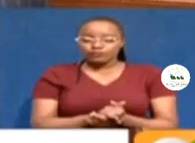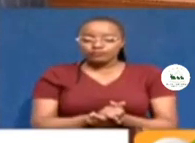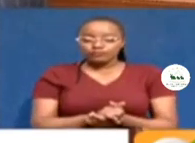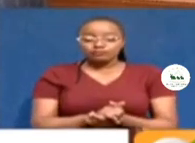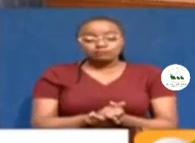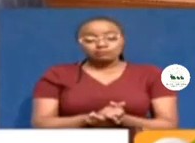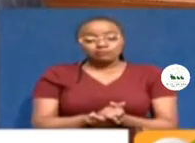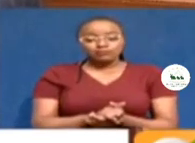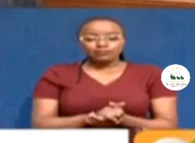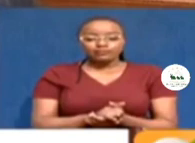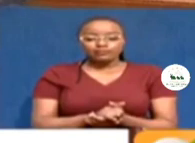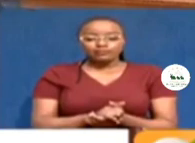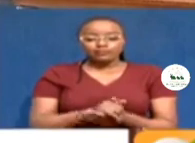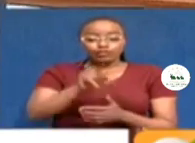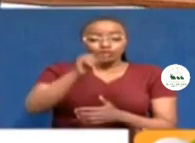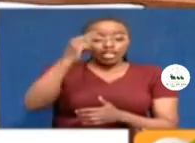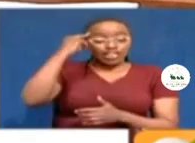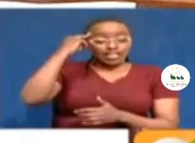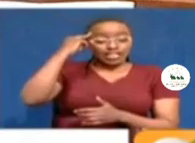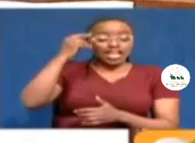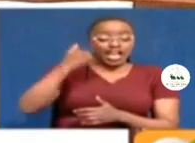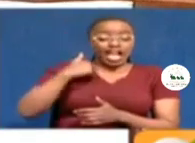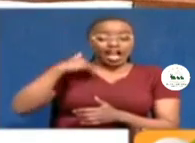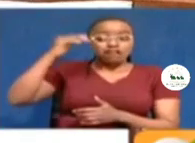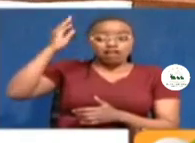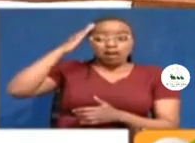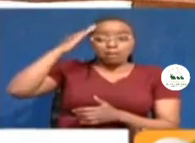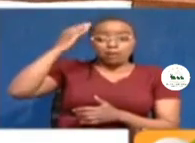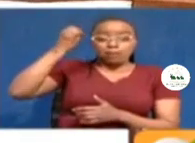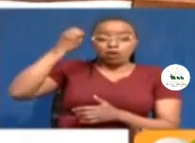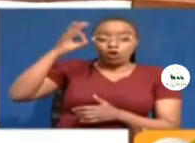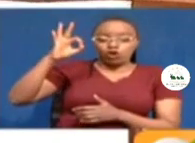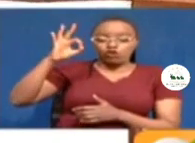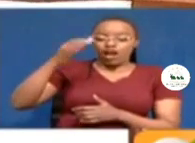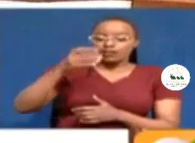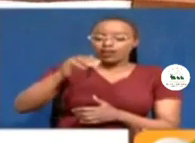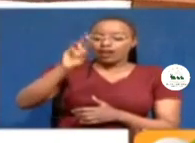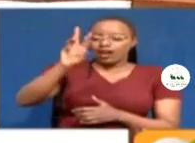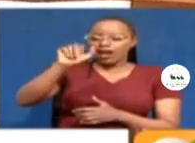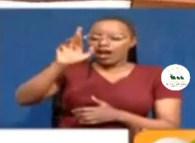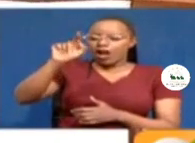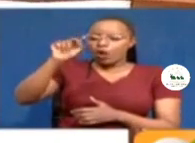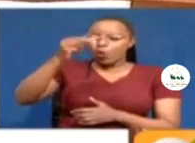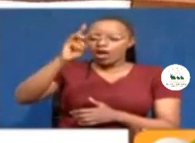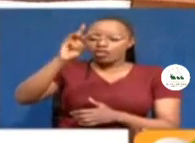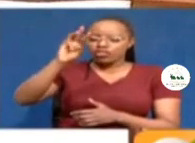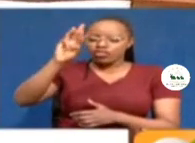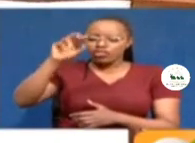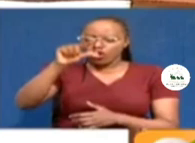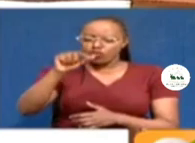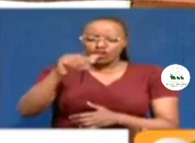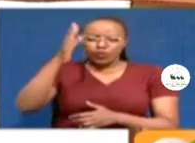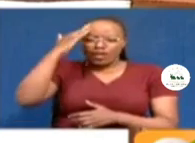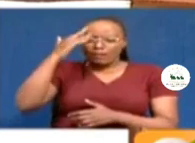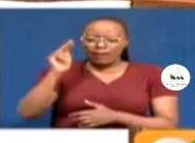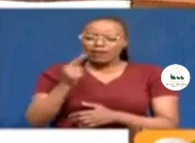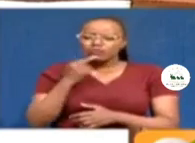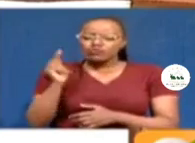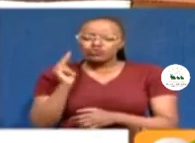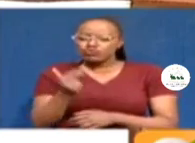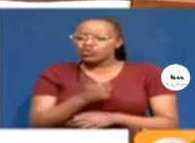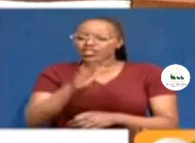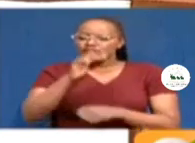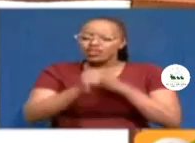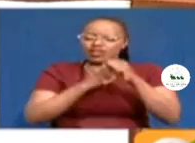you think that we have the memory of a warthog, that we do not remember that you told us this 5 years